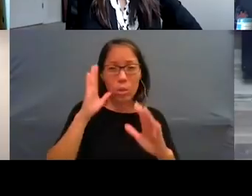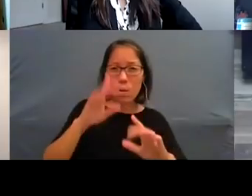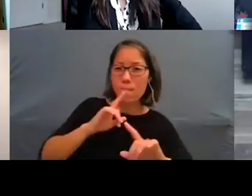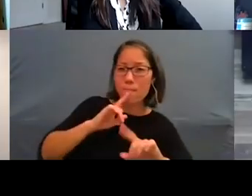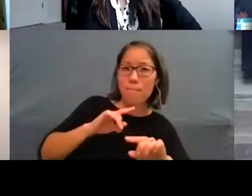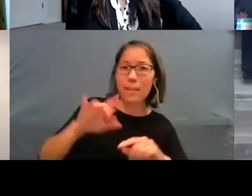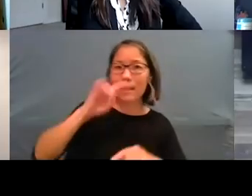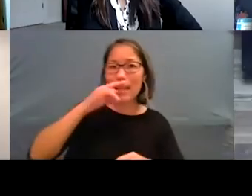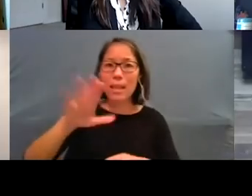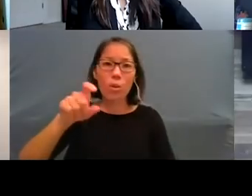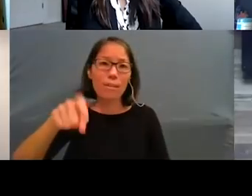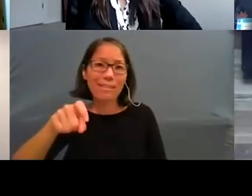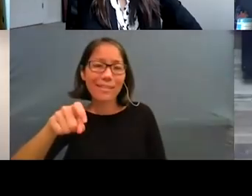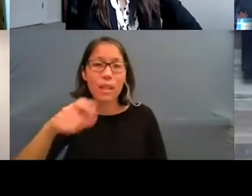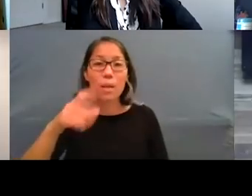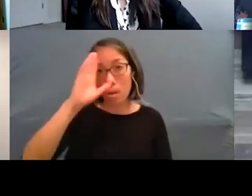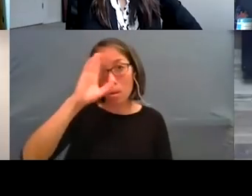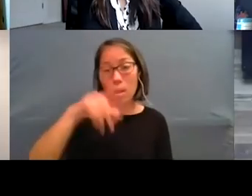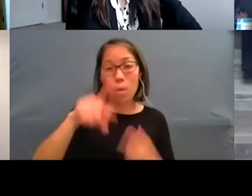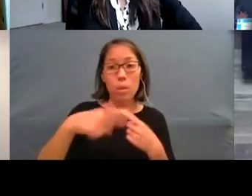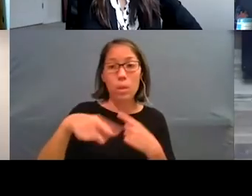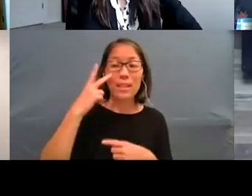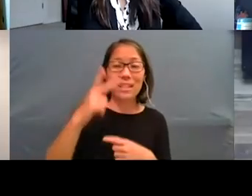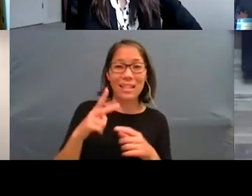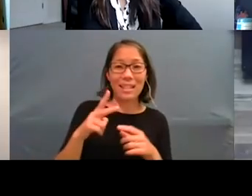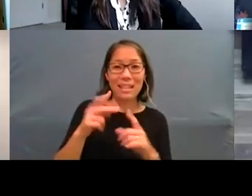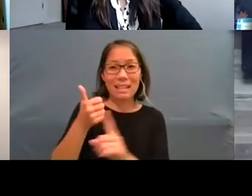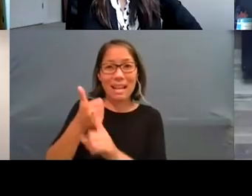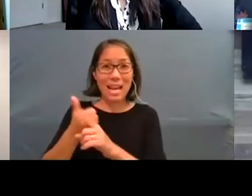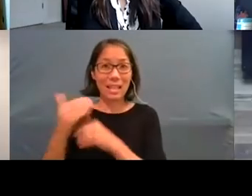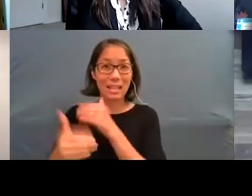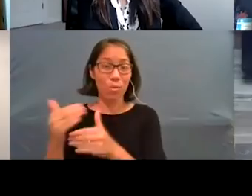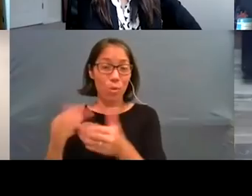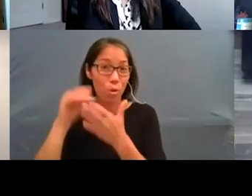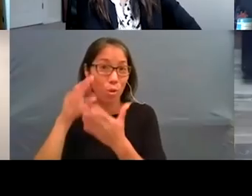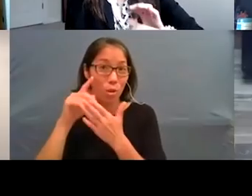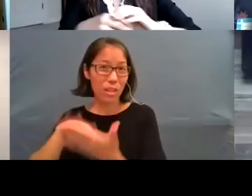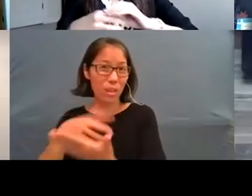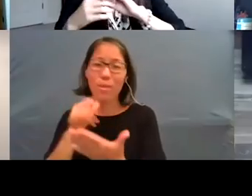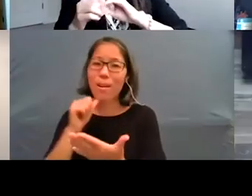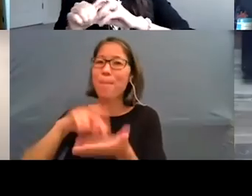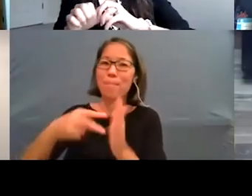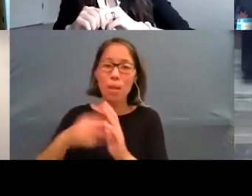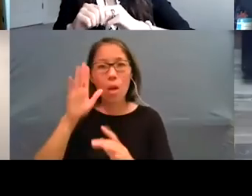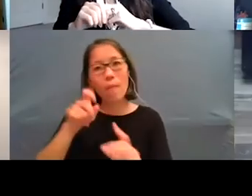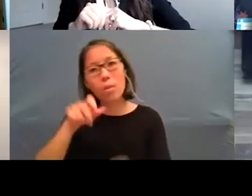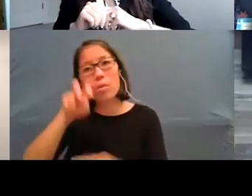needs. But please know that when you see asynchronous learning on a schedule, it doesn't necessarily mean screen time.